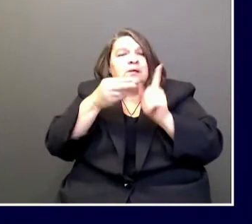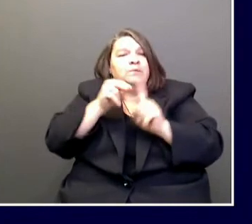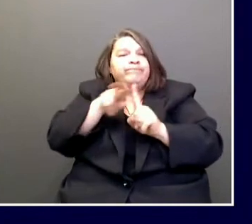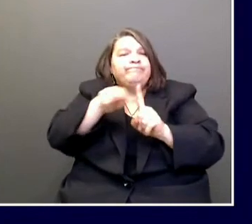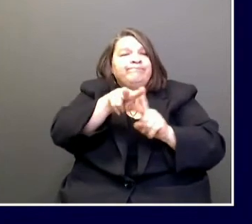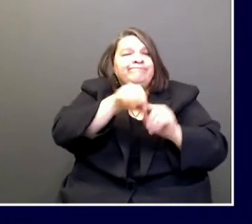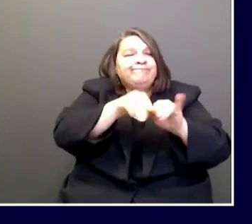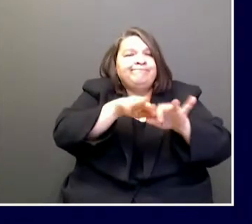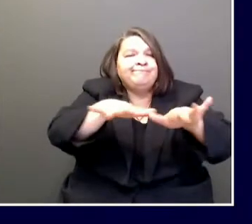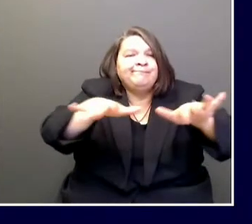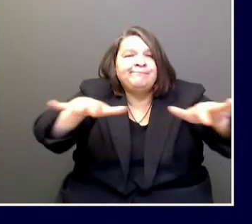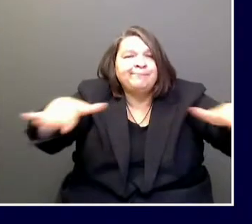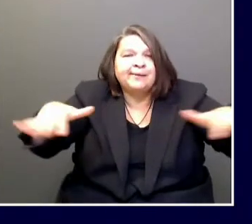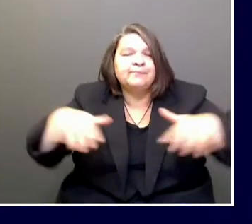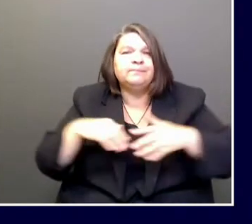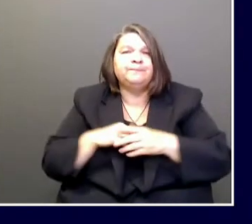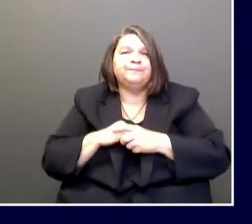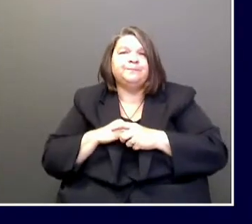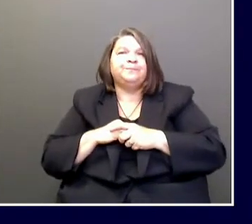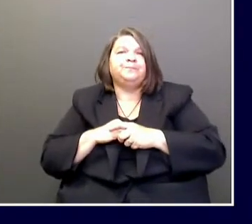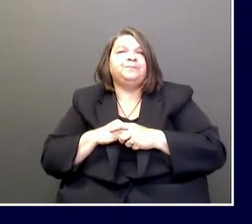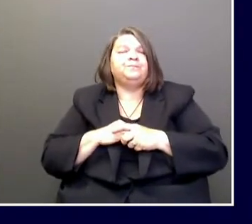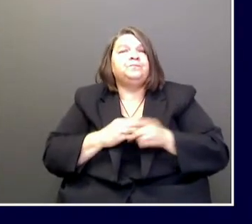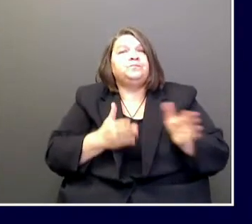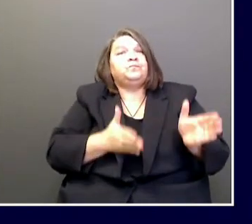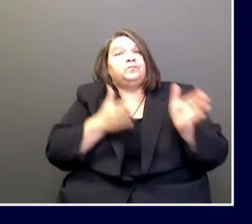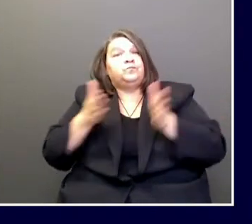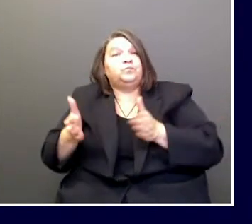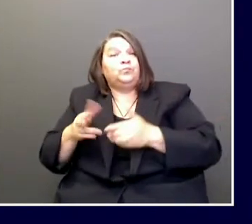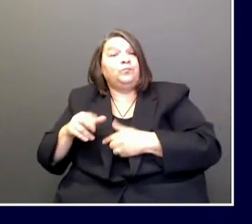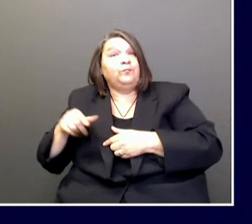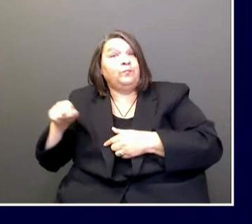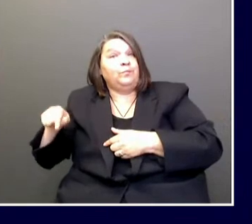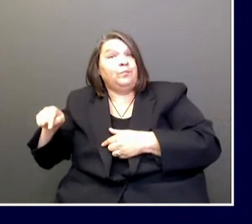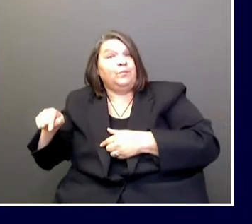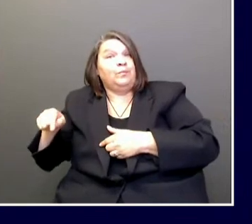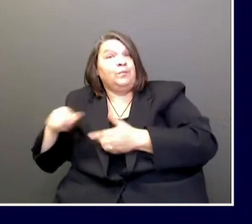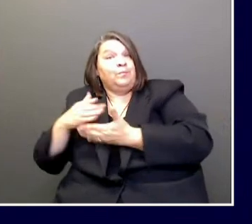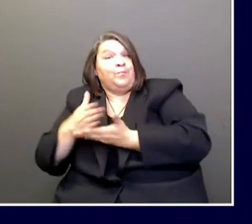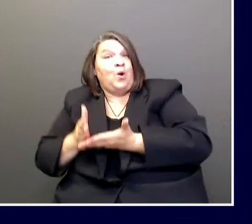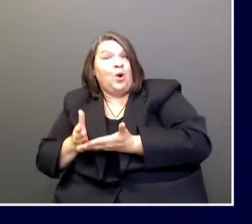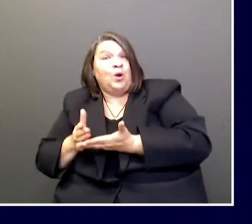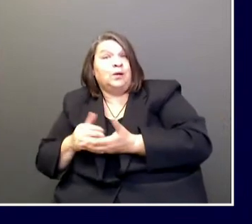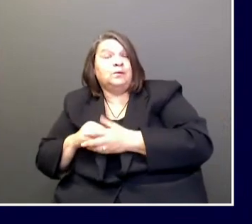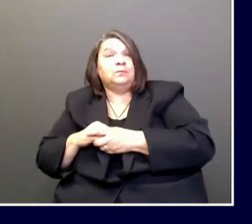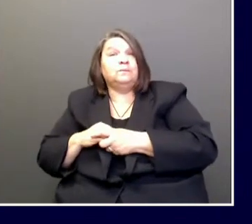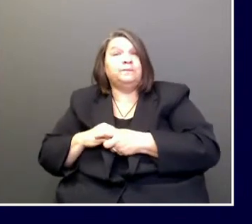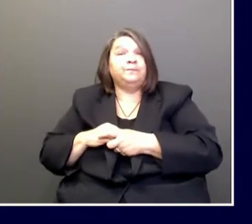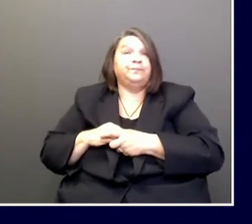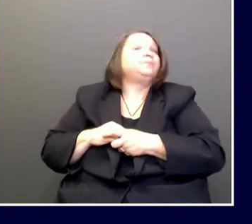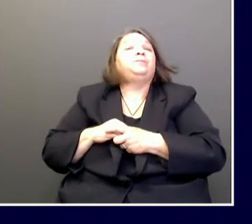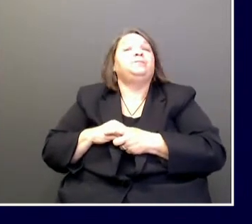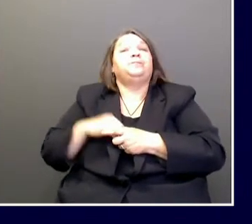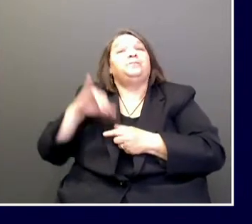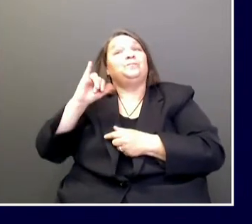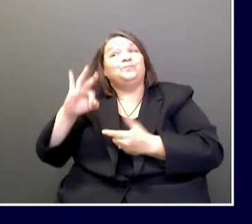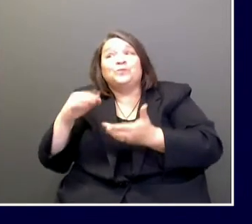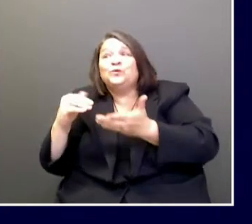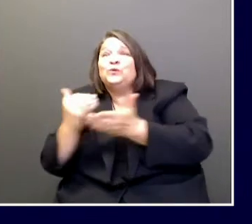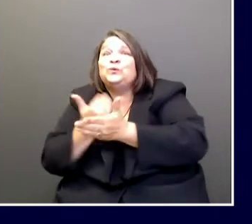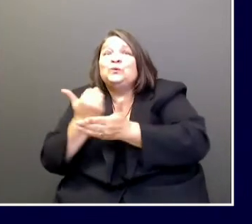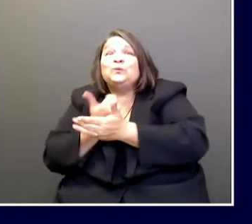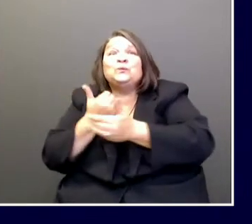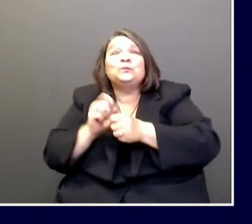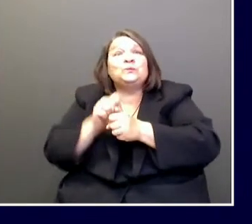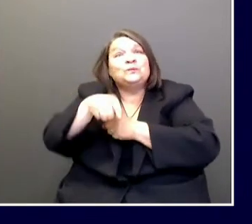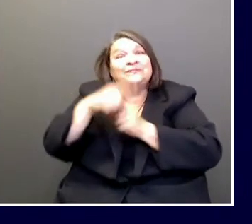asterisk is that there's still that possibility that another variant could emerge, whether it's Lambda or Mu or whatever